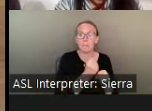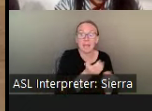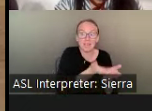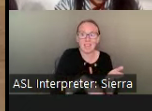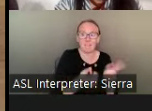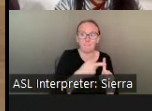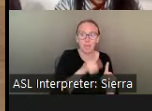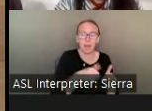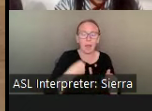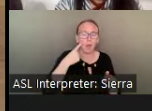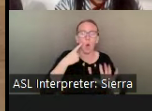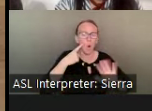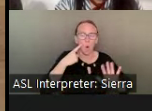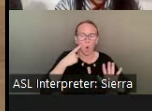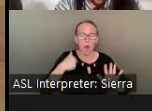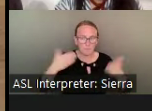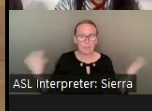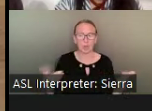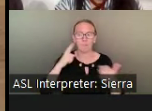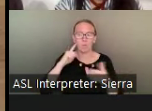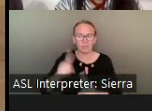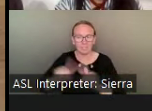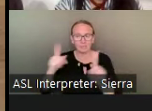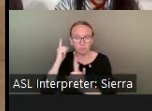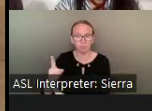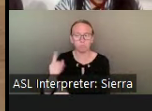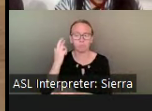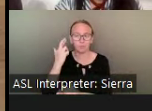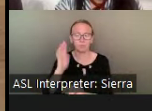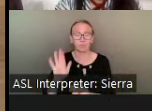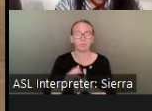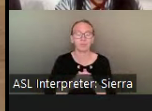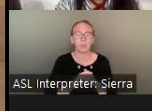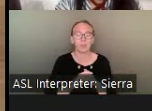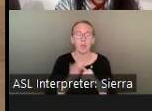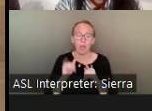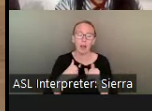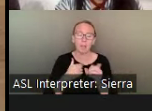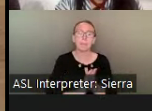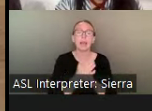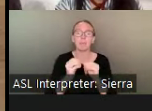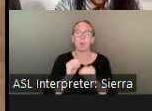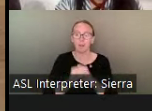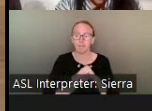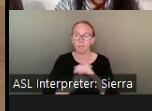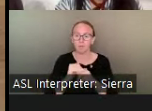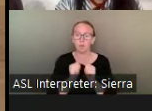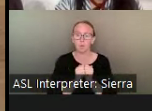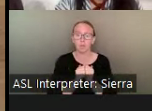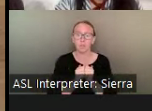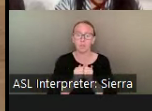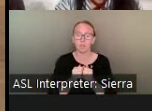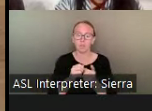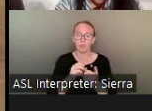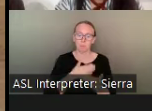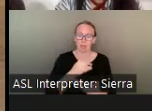not what I'm here to do. And I think I definitely got more comfortable with the idea of like my drawing practice can